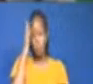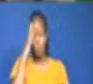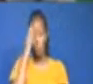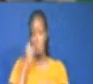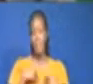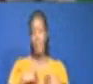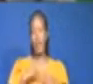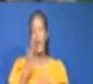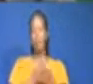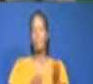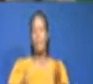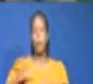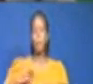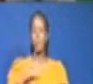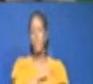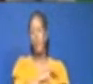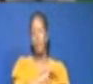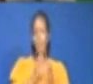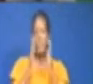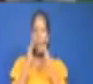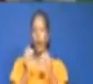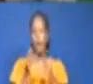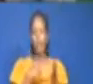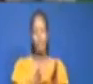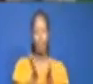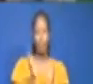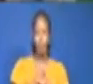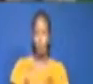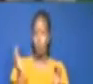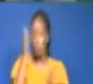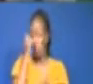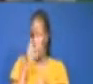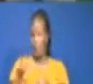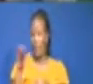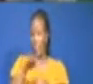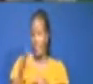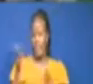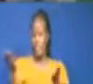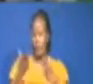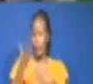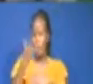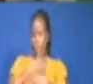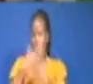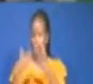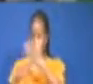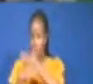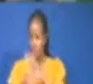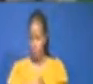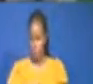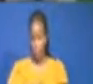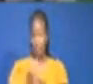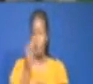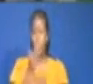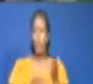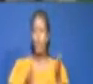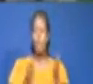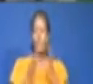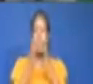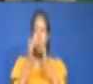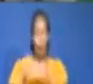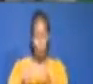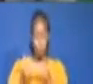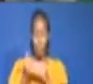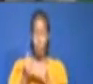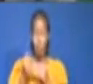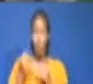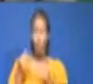be disposed because of the location in which those houses were, so that some houses happened to be inside or in the middle